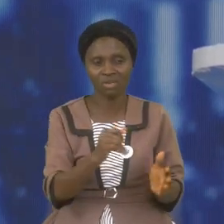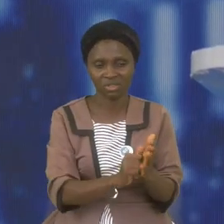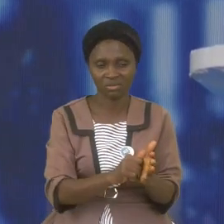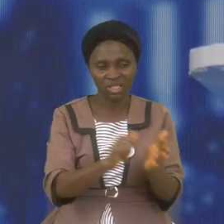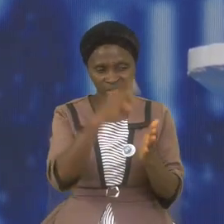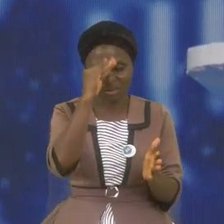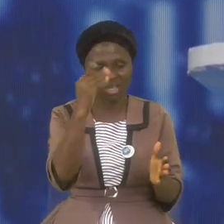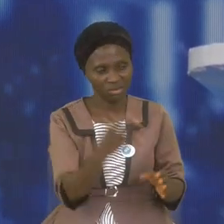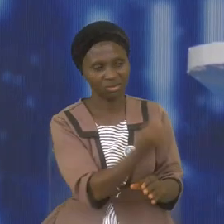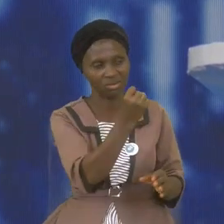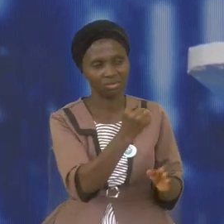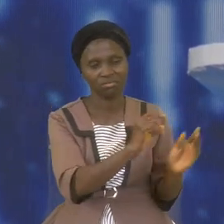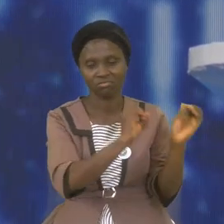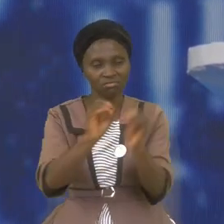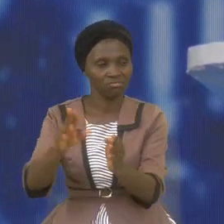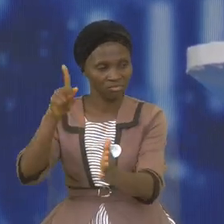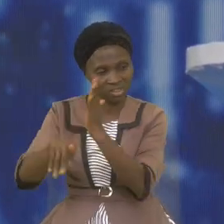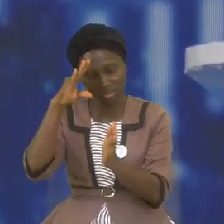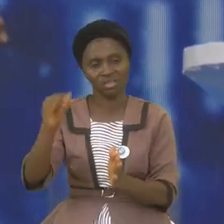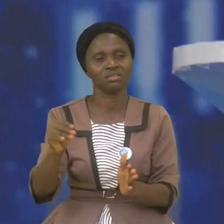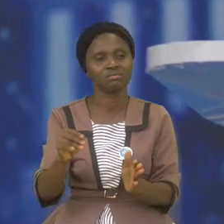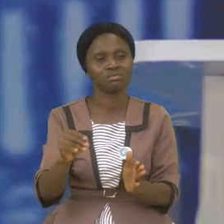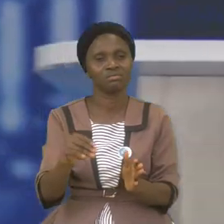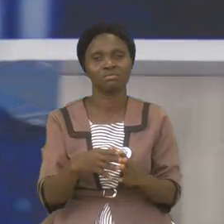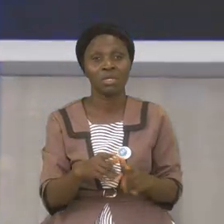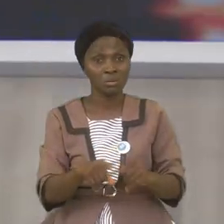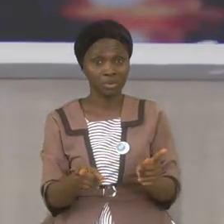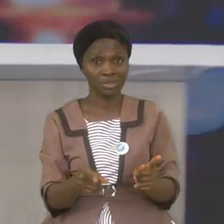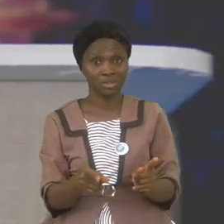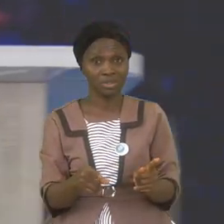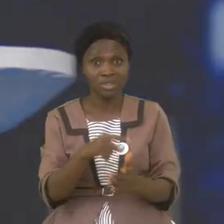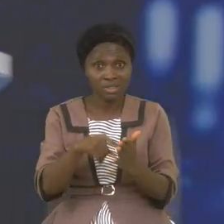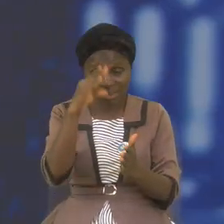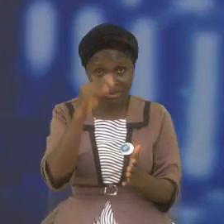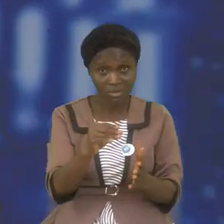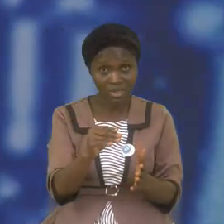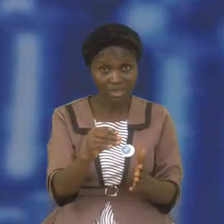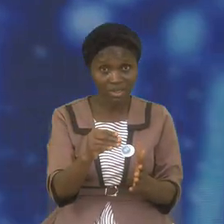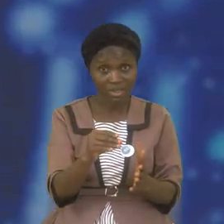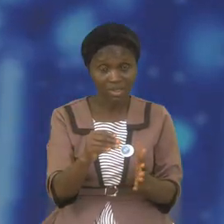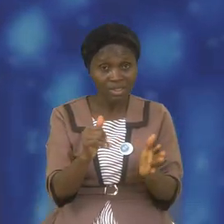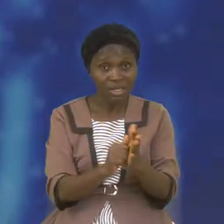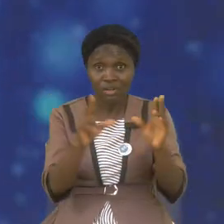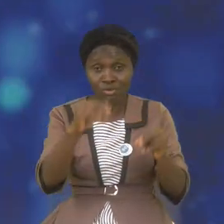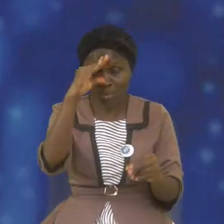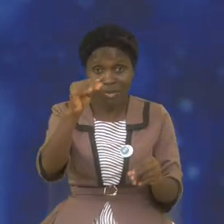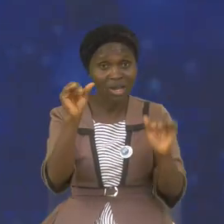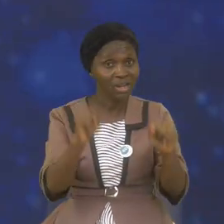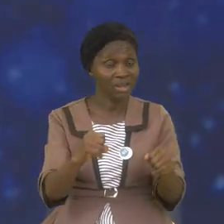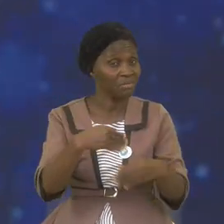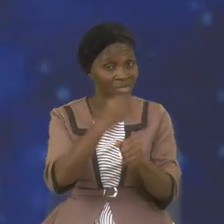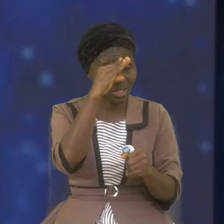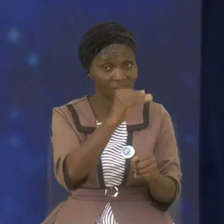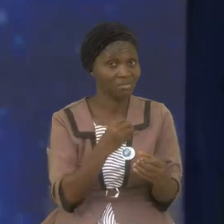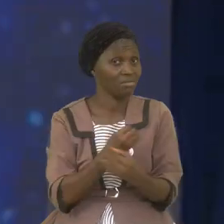him. Get rid of him. But this man, that no man could frighten,